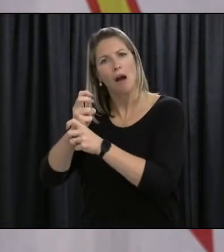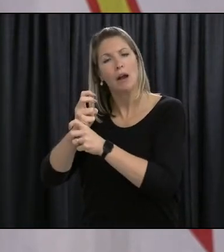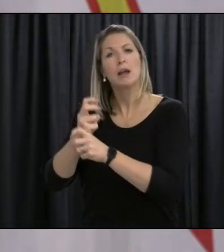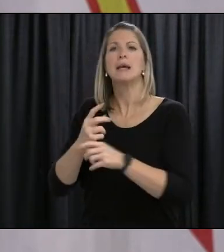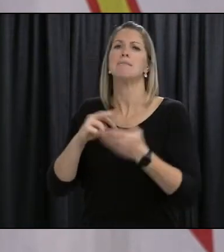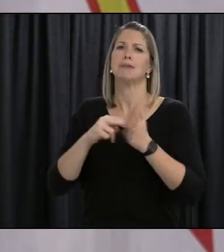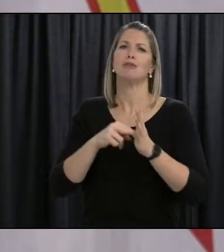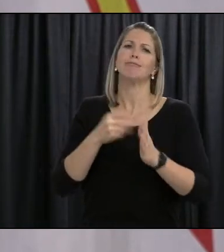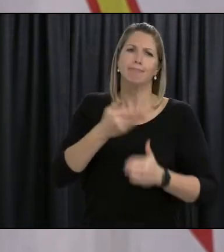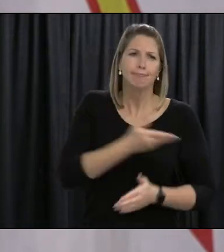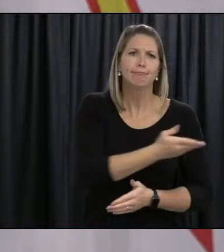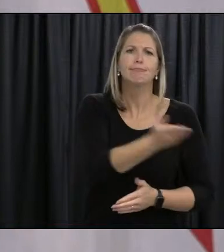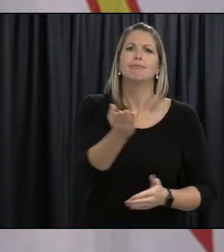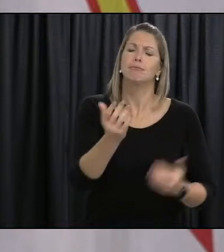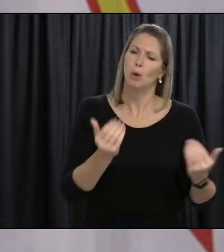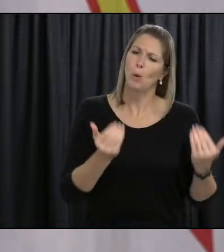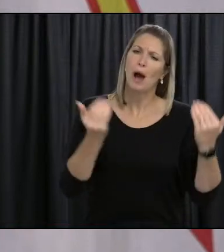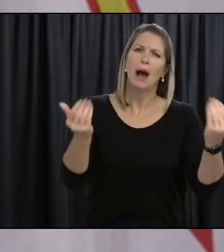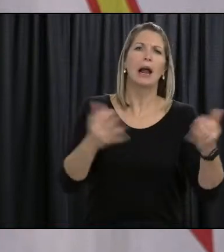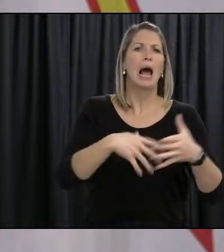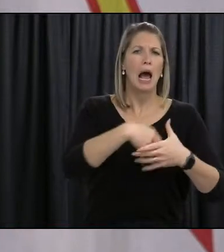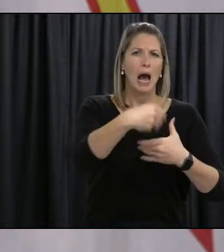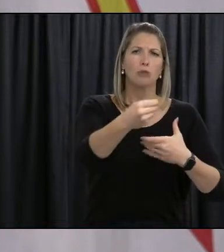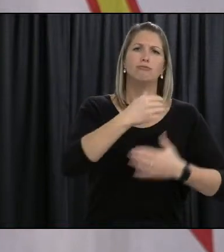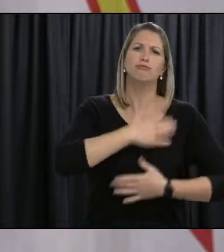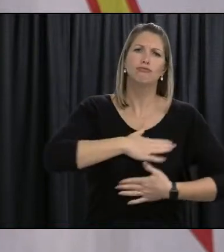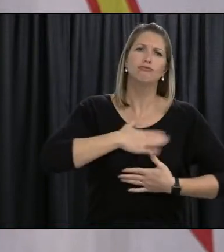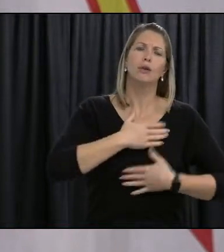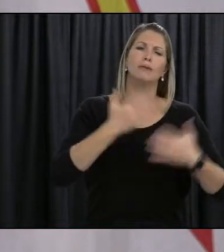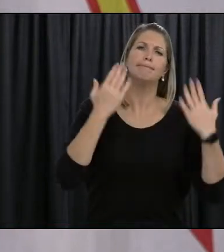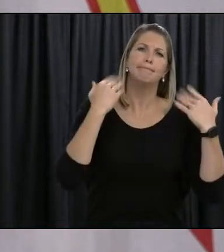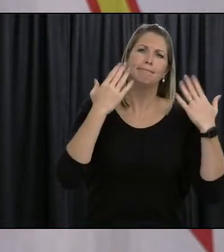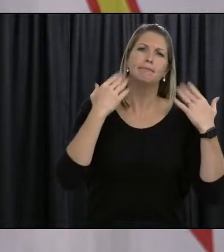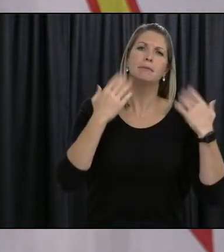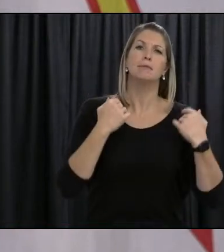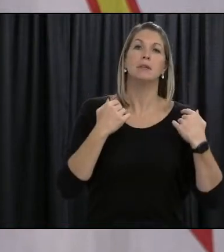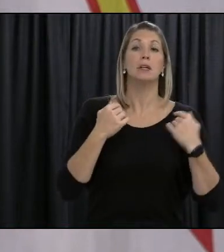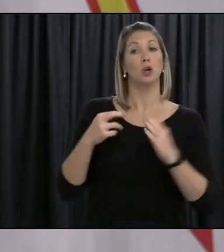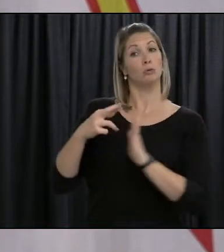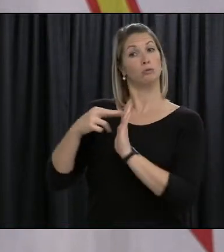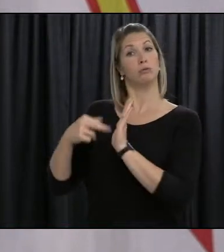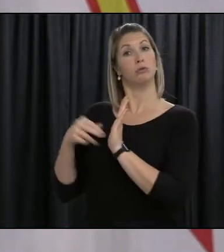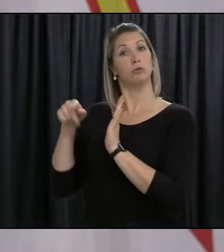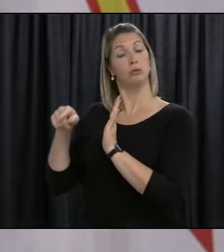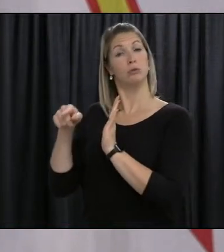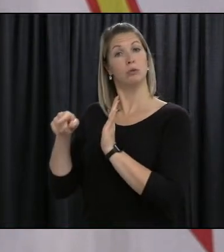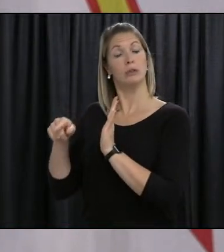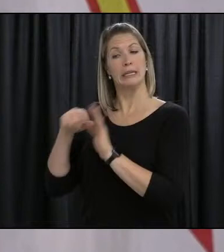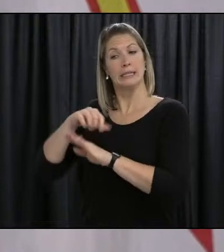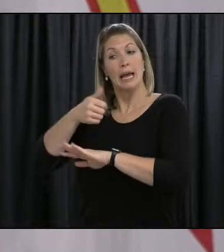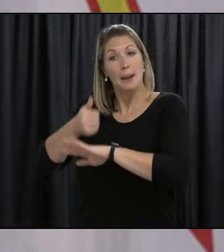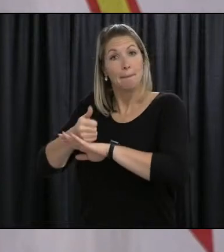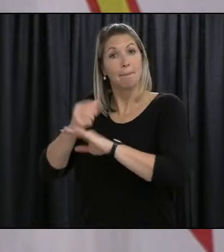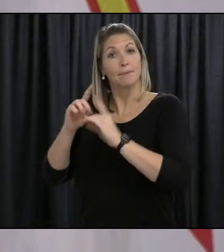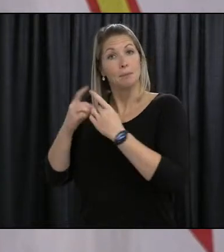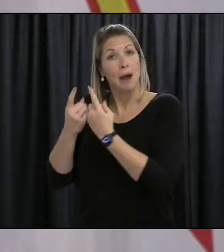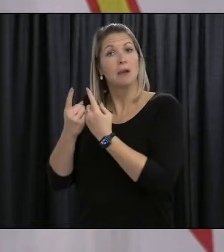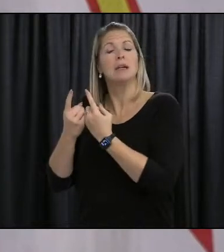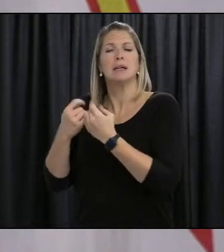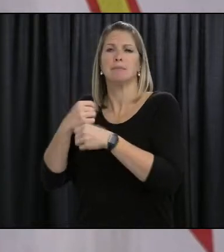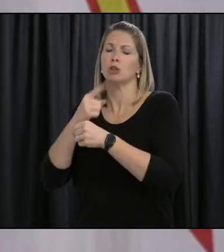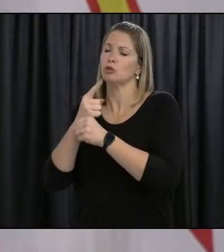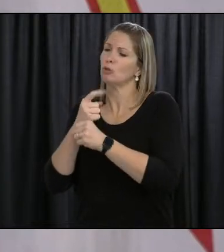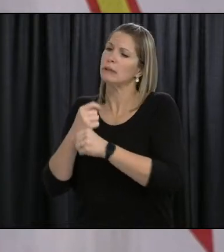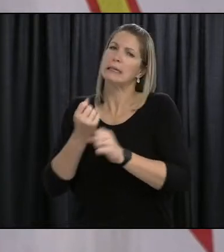on specific guidelines for seniors organizations. These guidelines will help groups organize social activities for seniors to